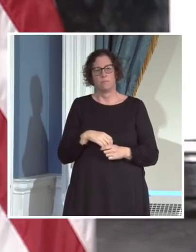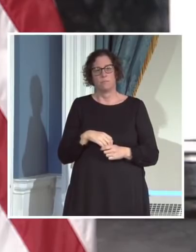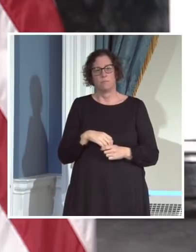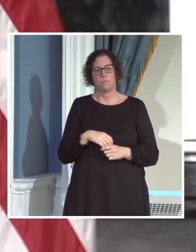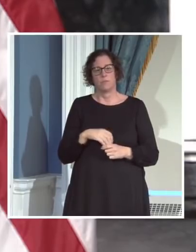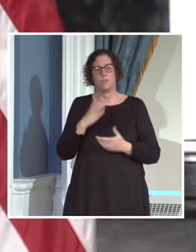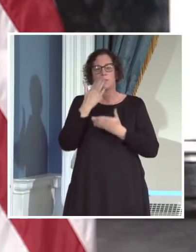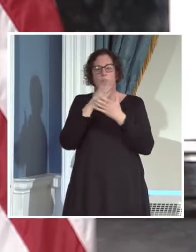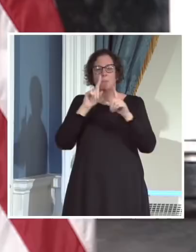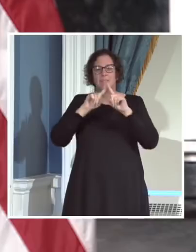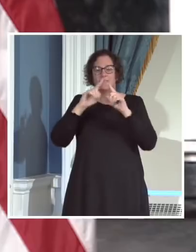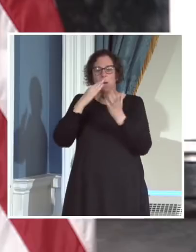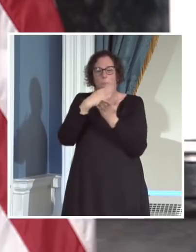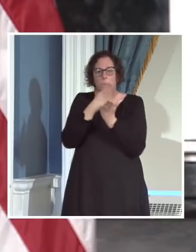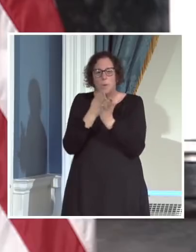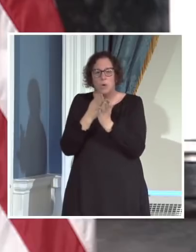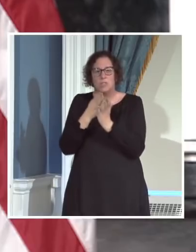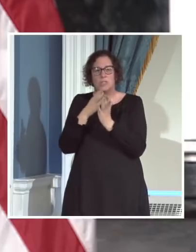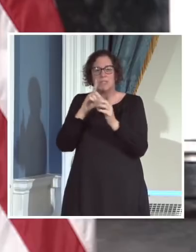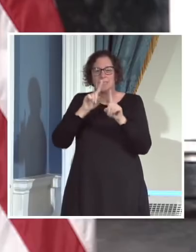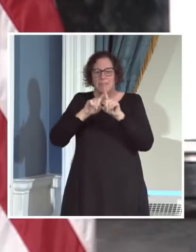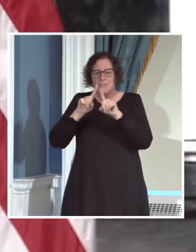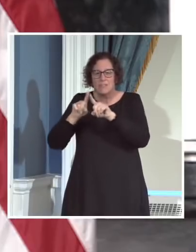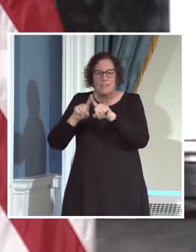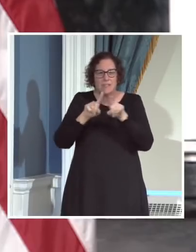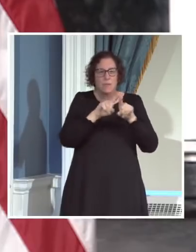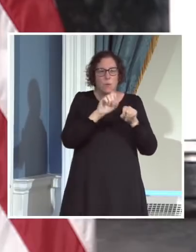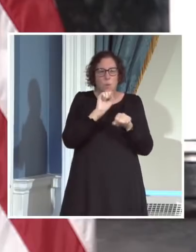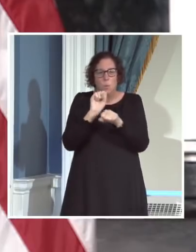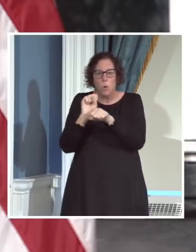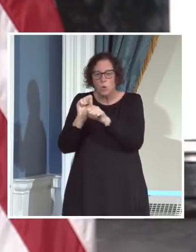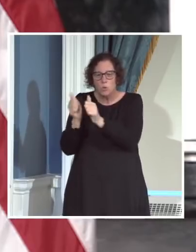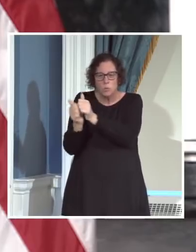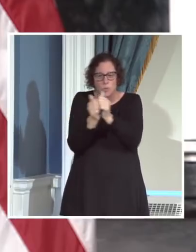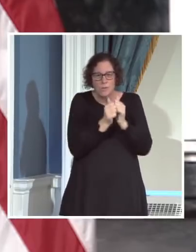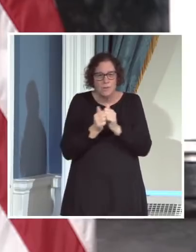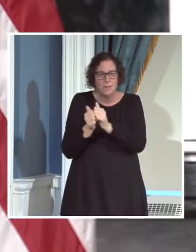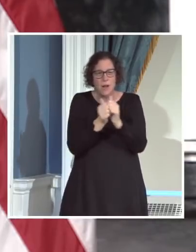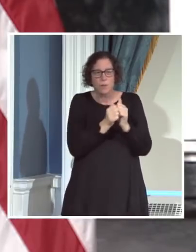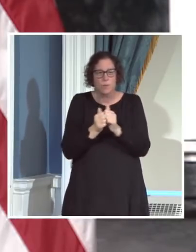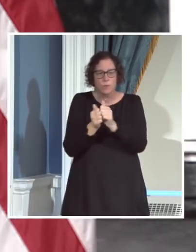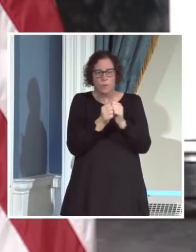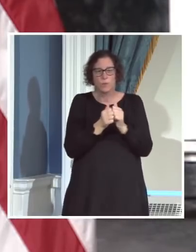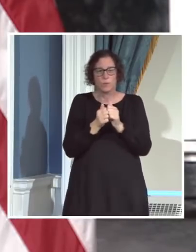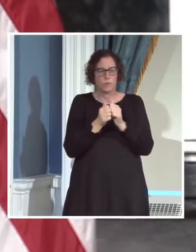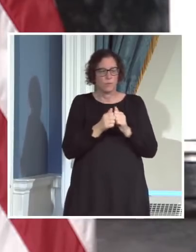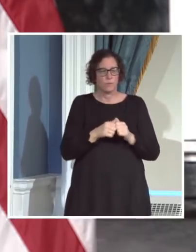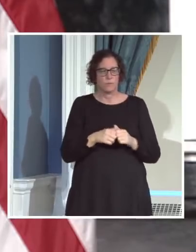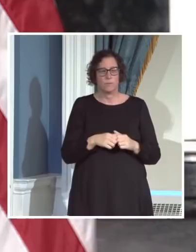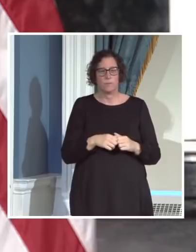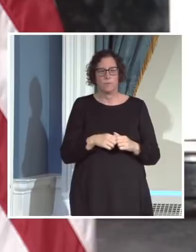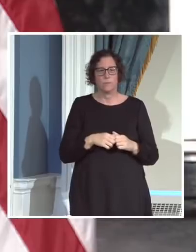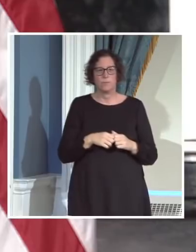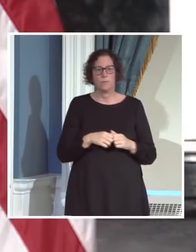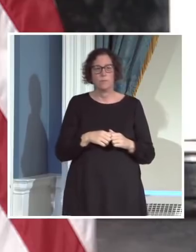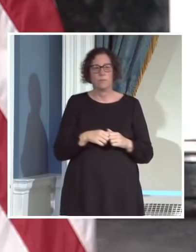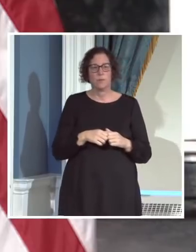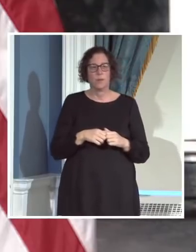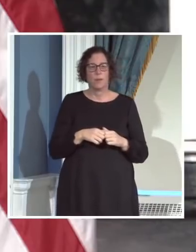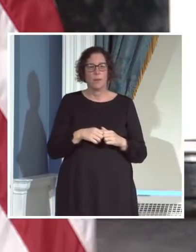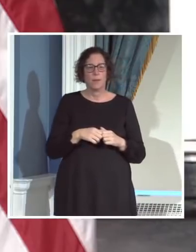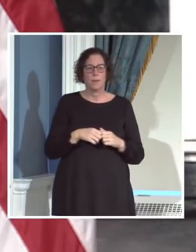remember, if you take every single dollar that New York State needs to make up its budget deficit, to make it 100%